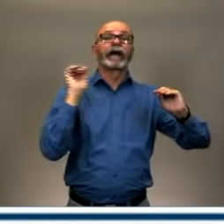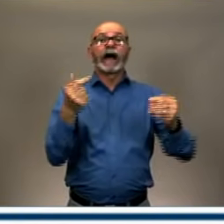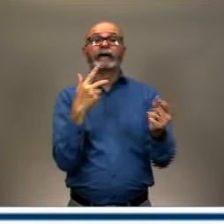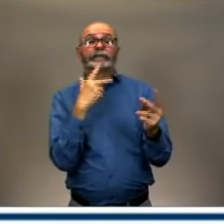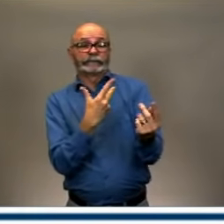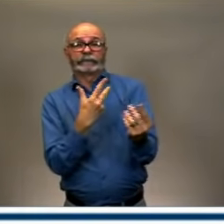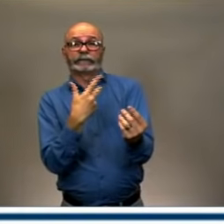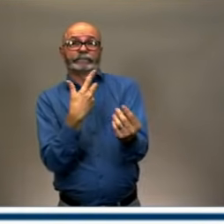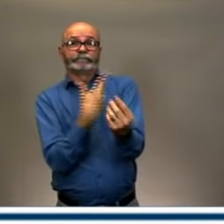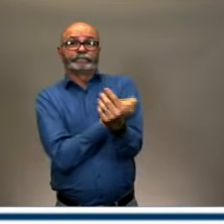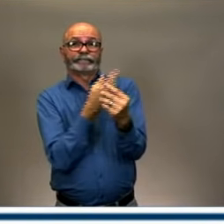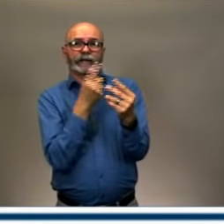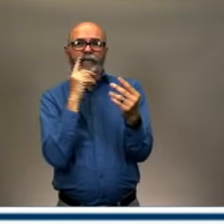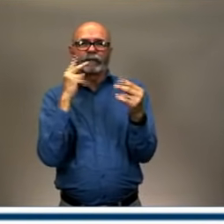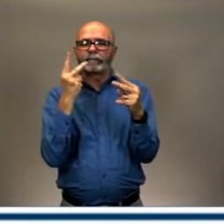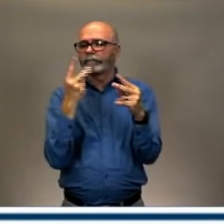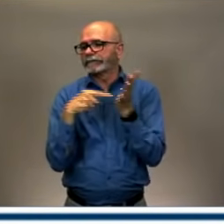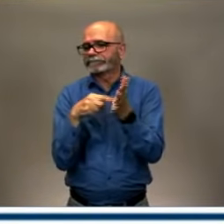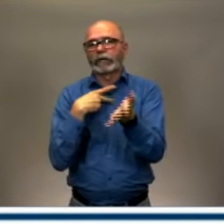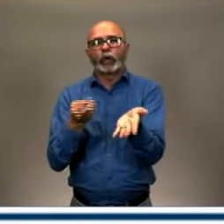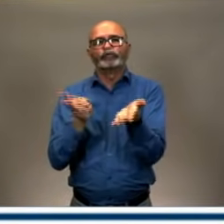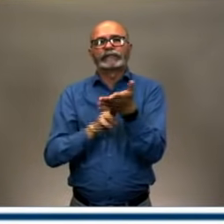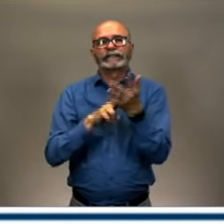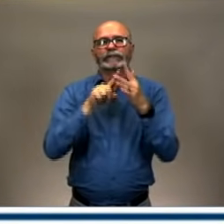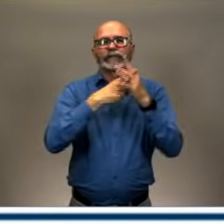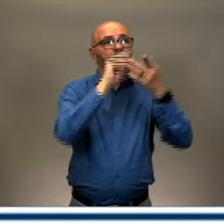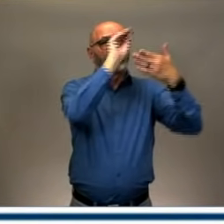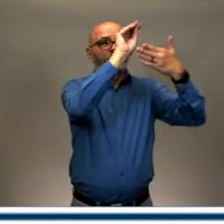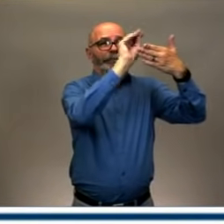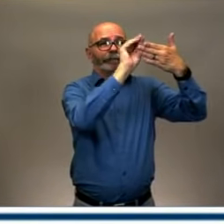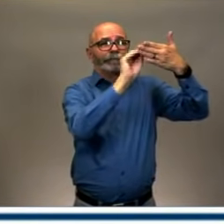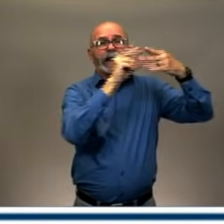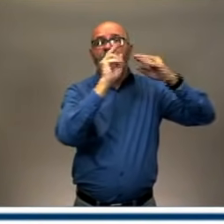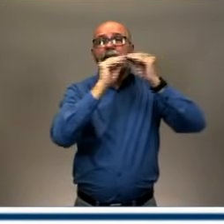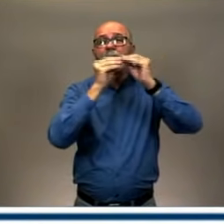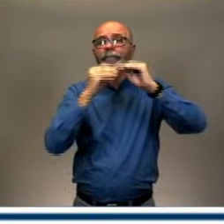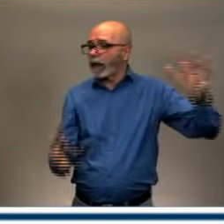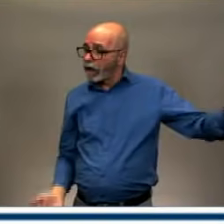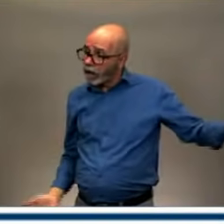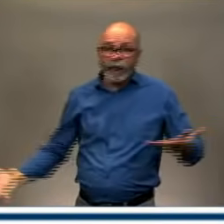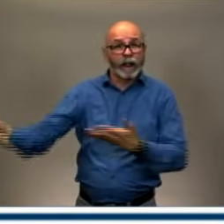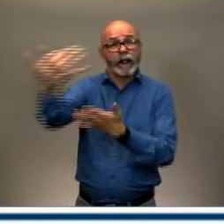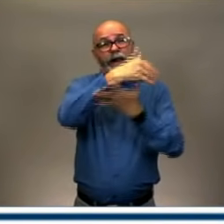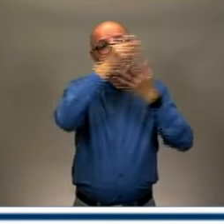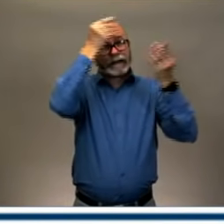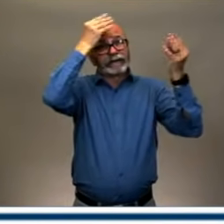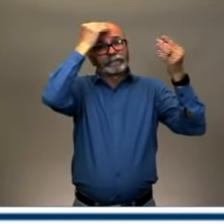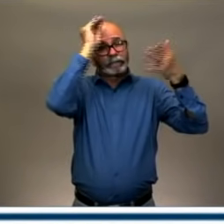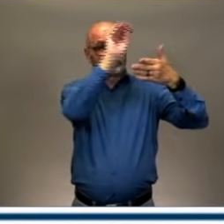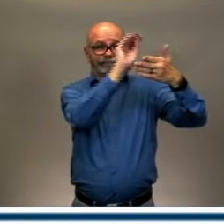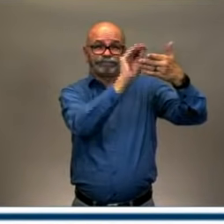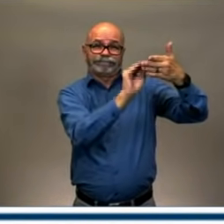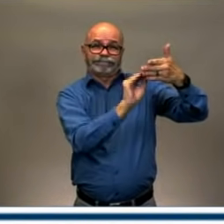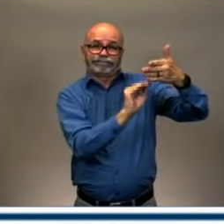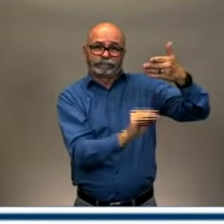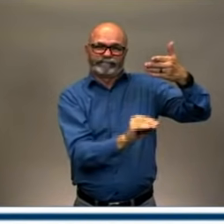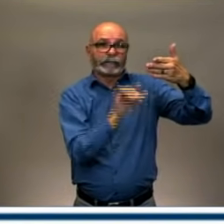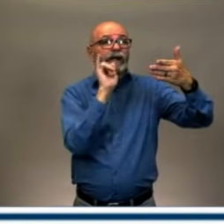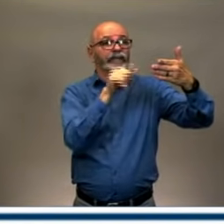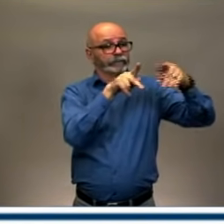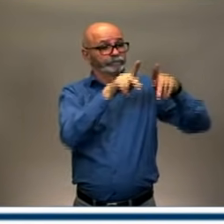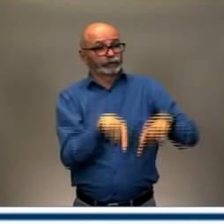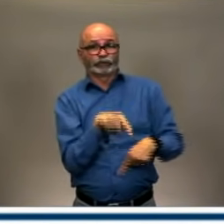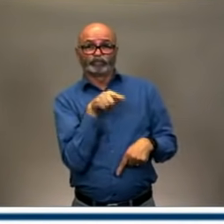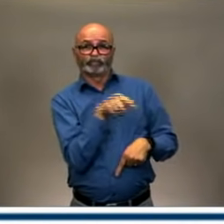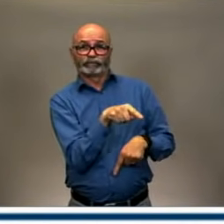a registration process and collecting data at the clinics. The other piece is about individuals